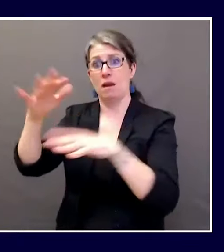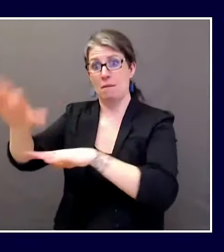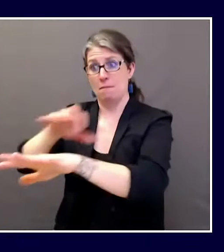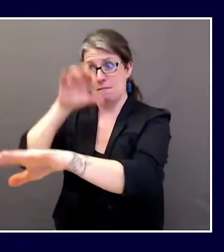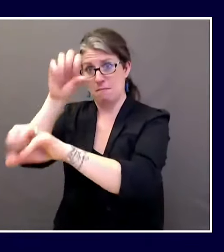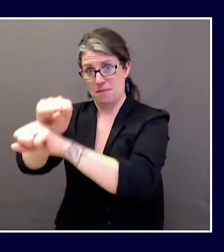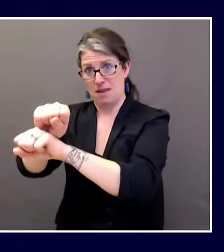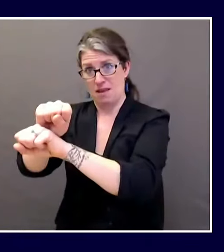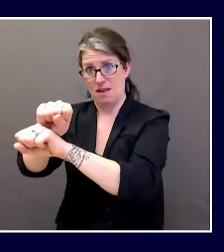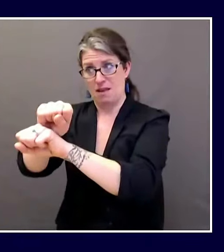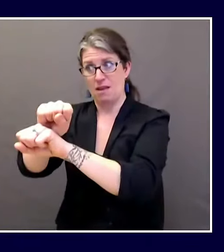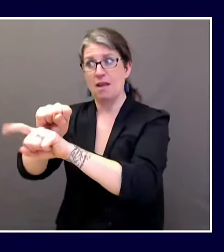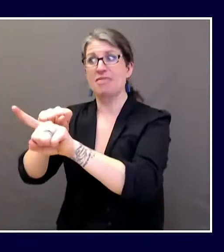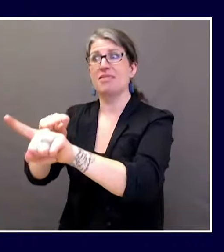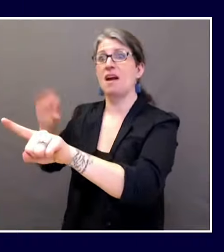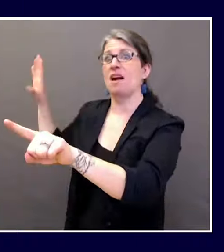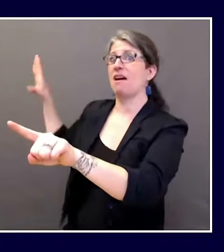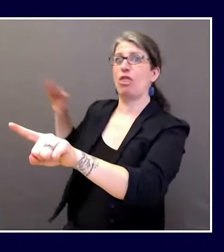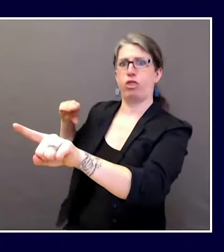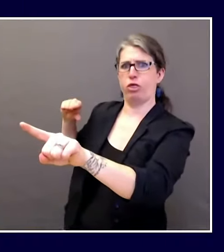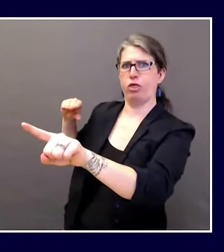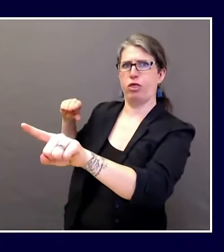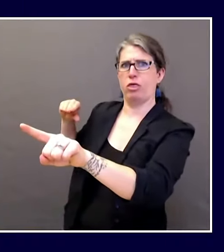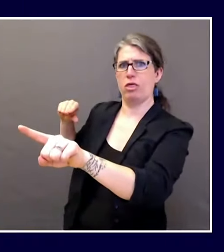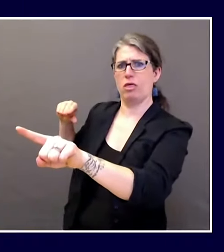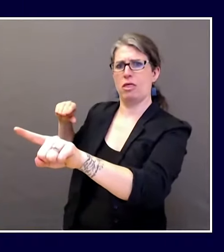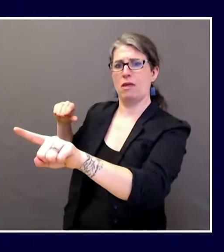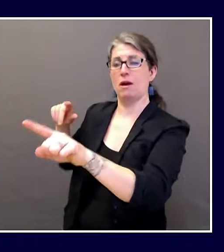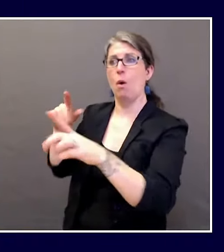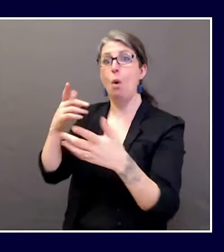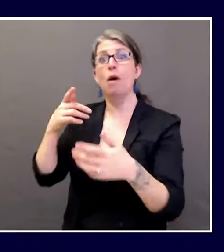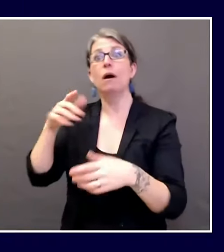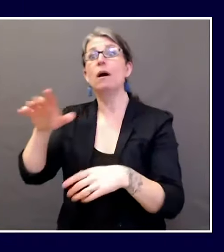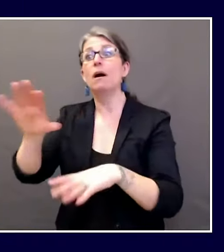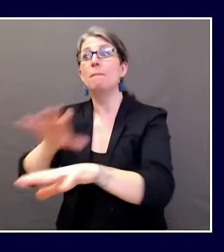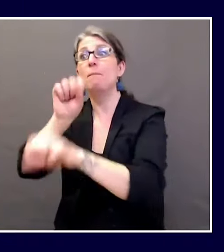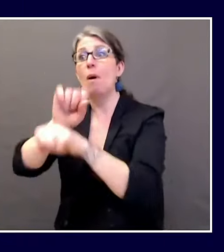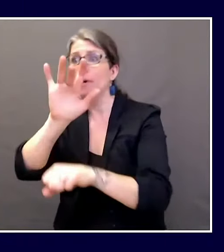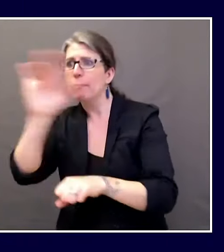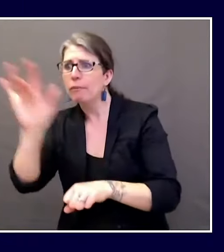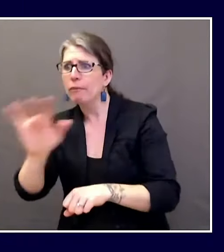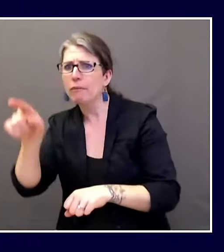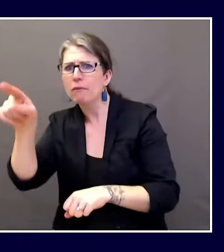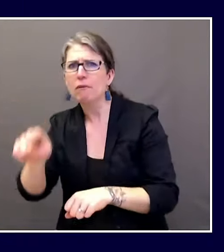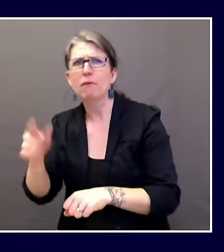only certain people of eligibility that can go get those shots? What happens? Yeah. Chris, I've